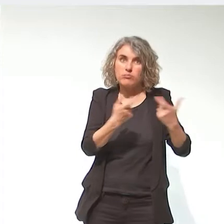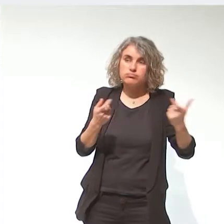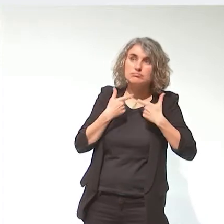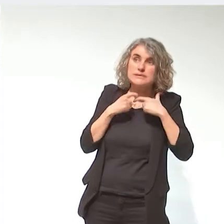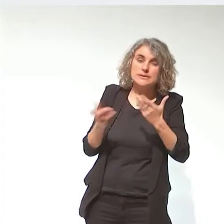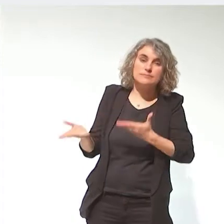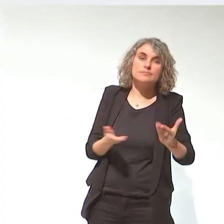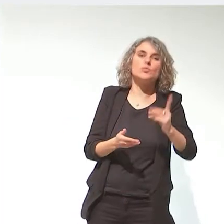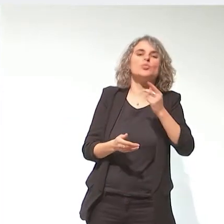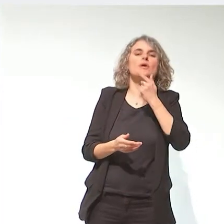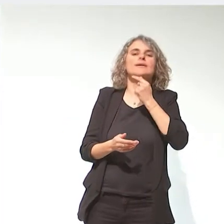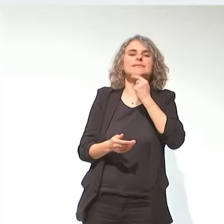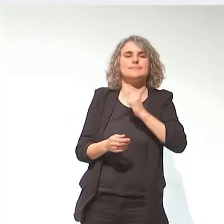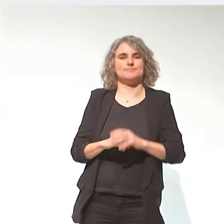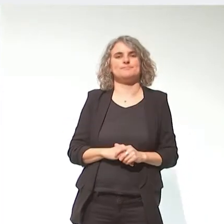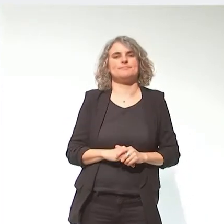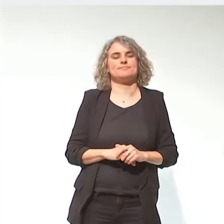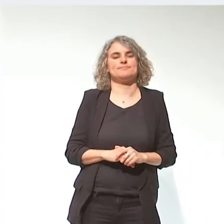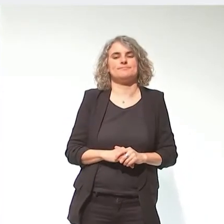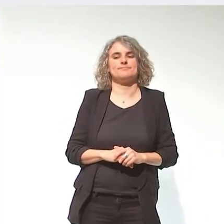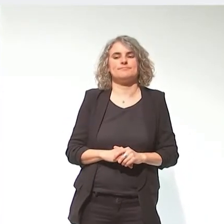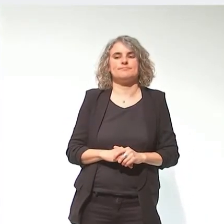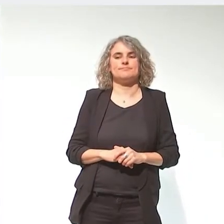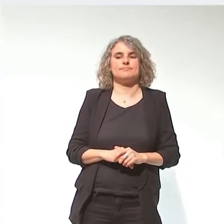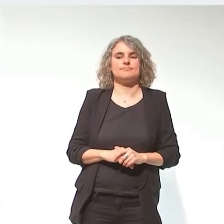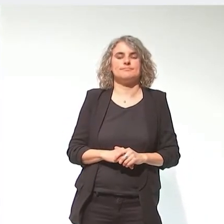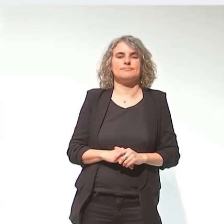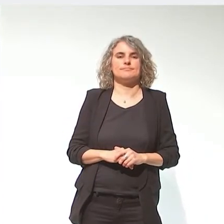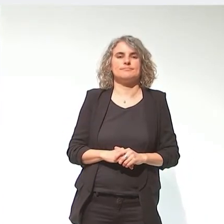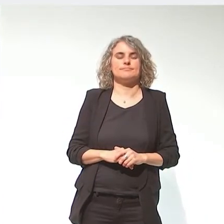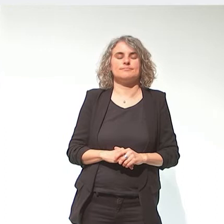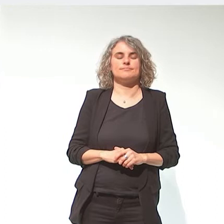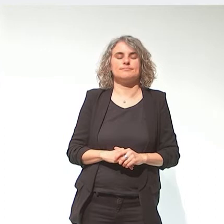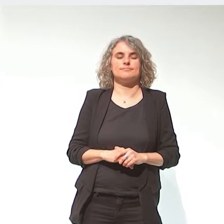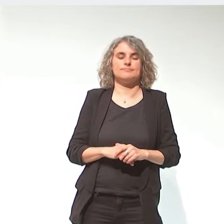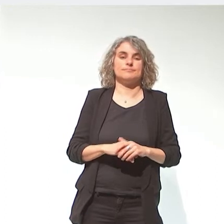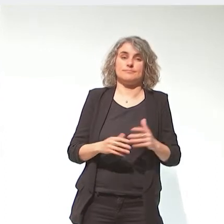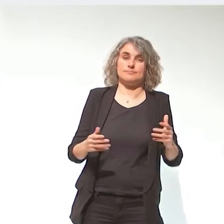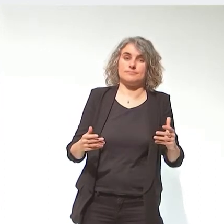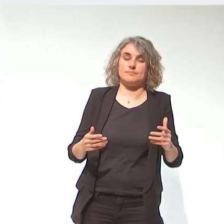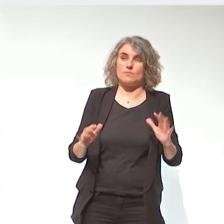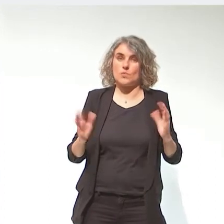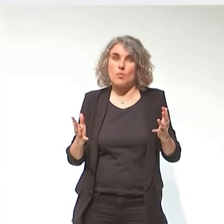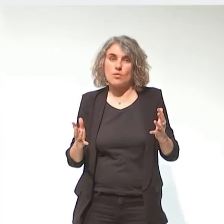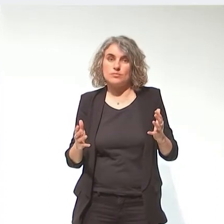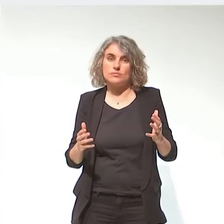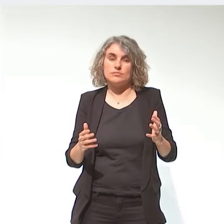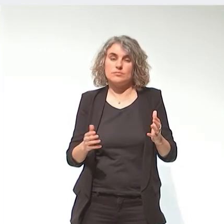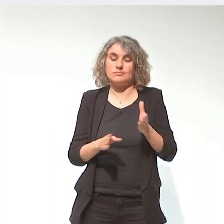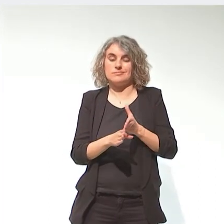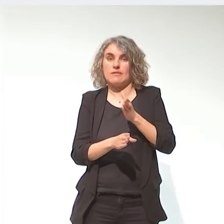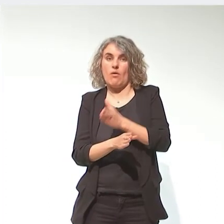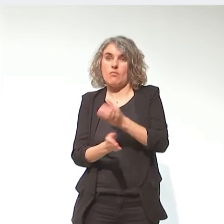information on accessibility for wider public. So we are not planning in this respect.